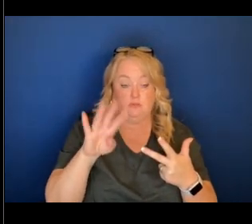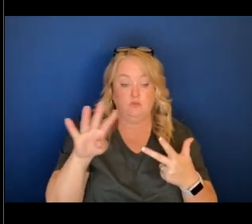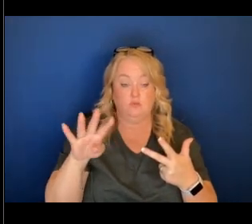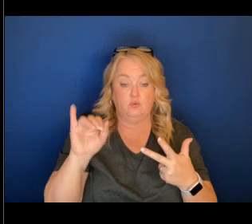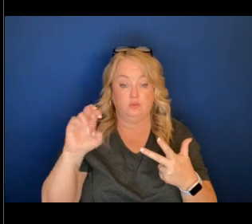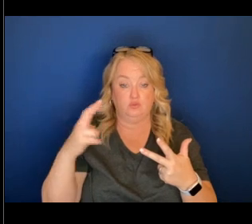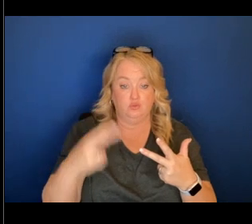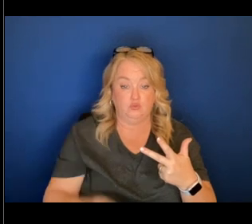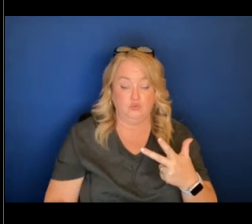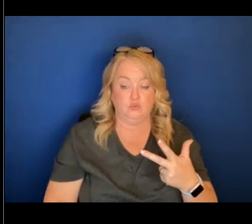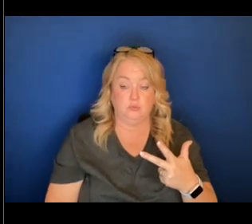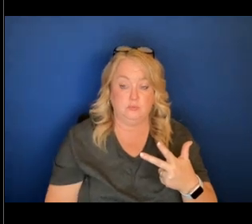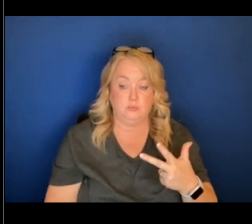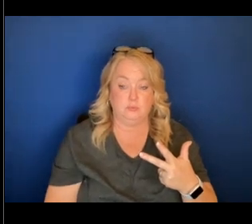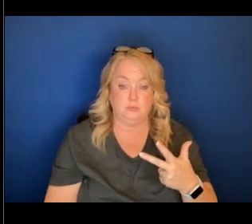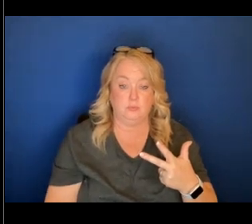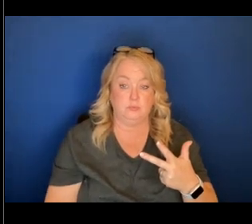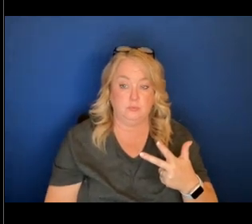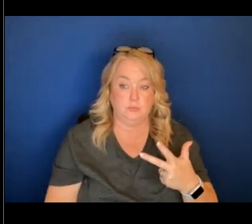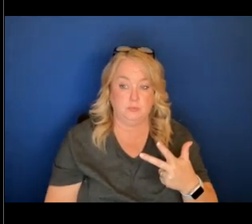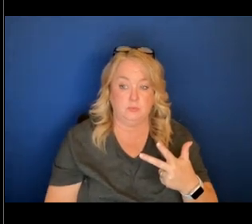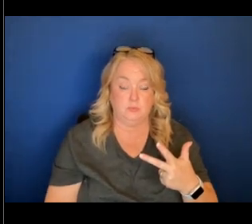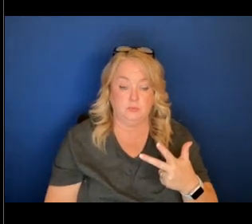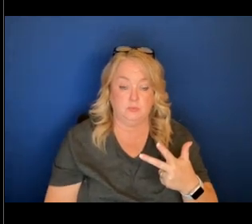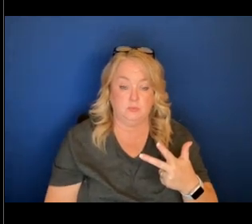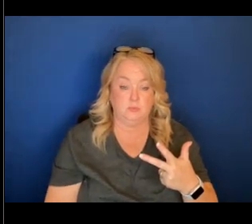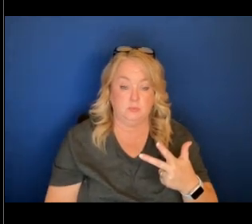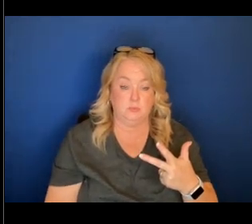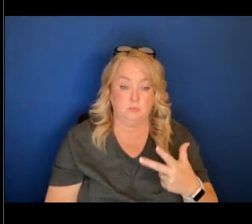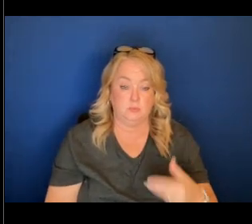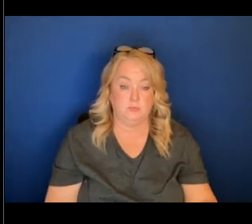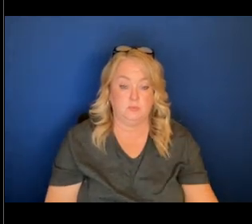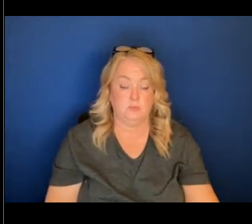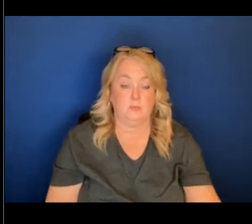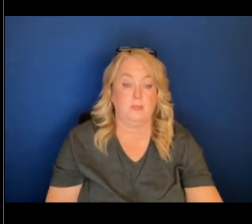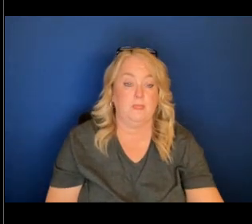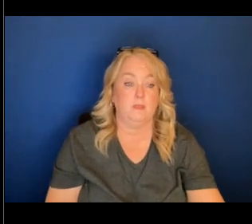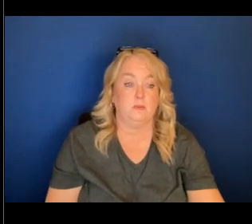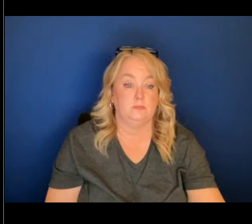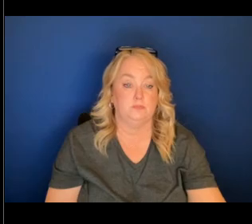third option, 44 inches. So go ahead and launch this poll.